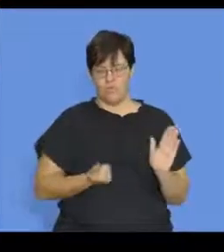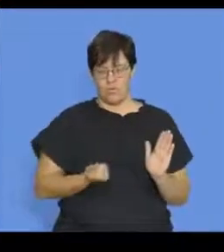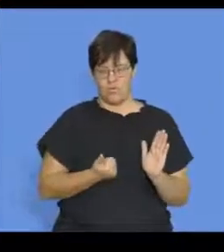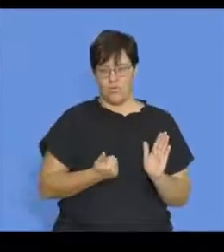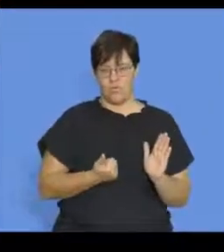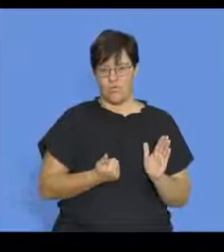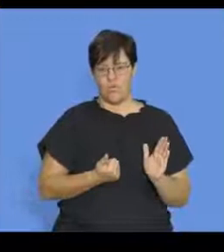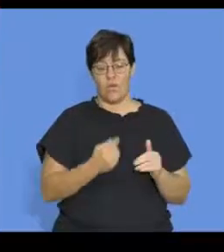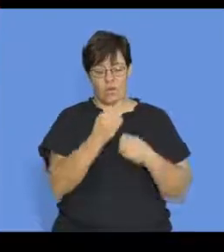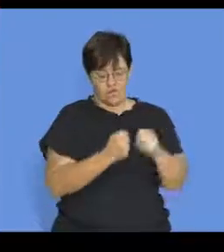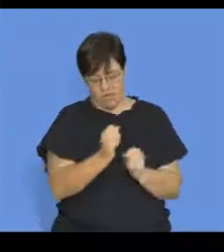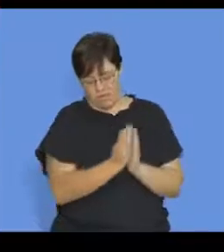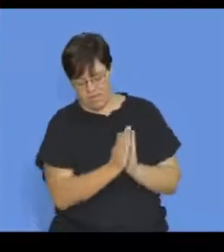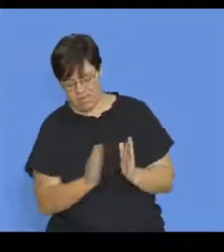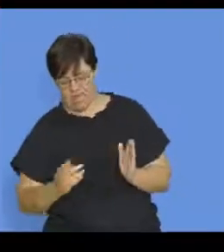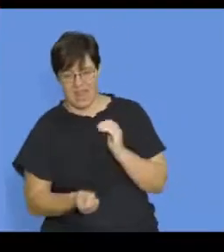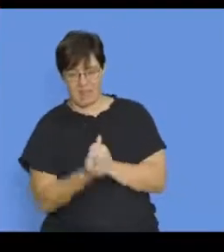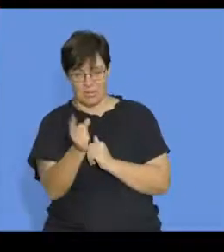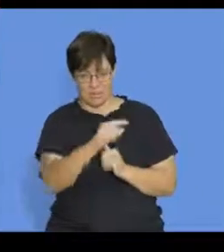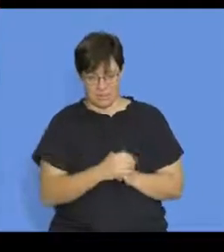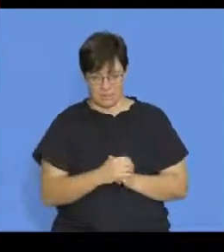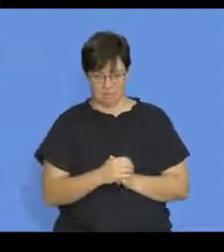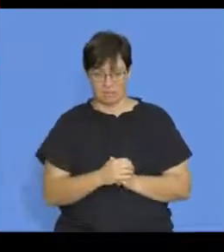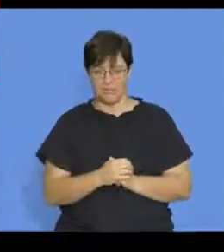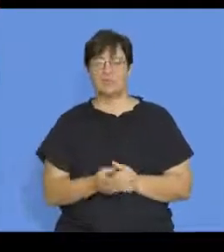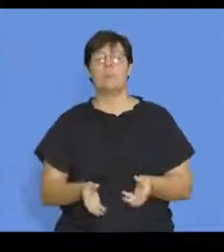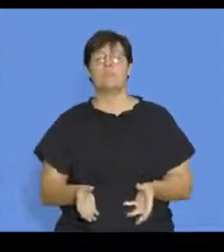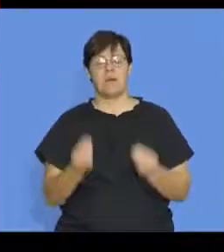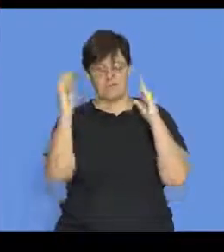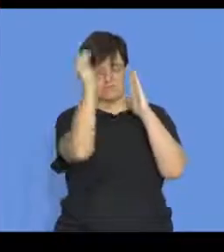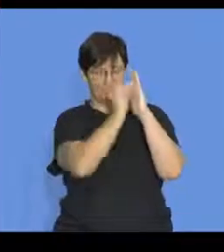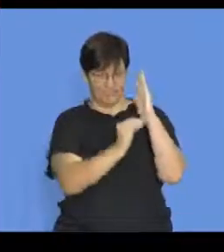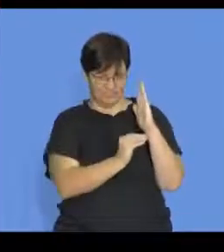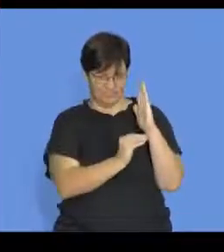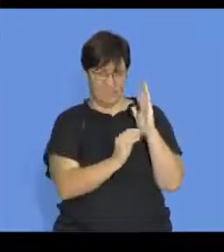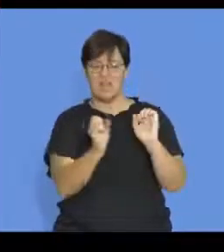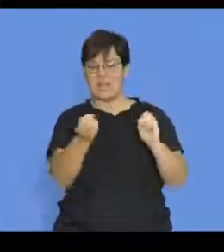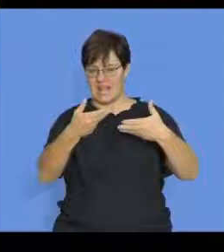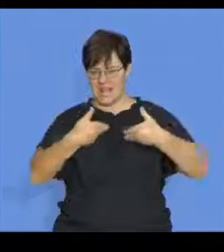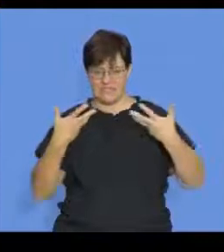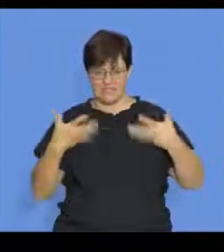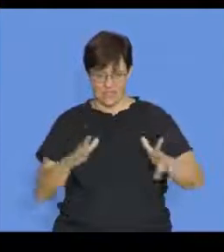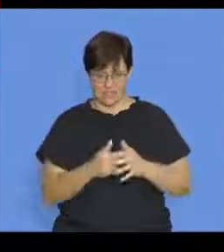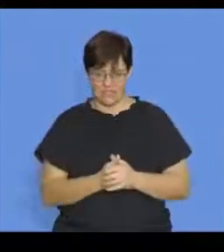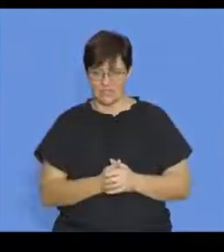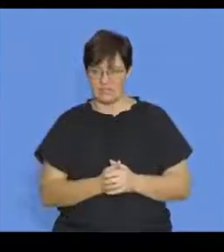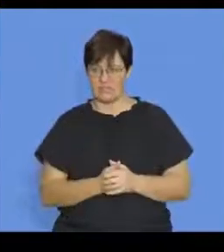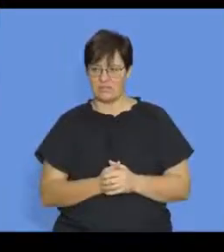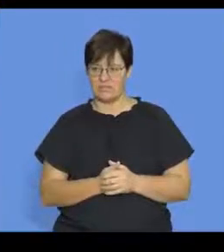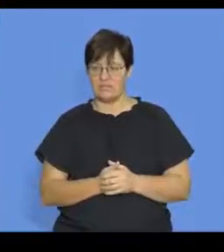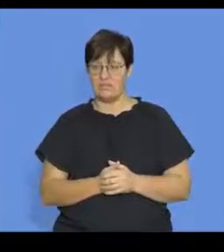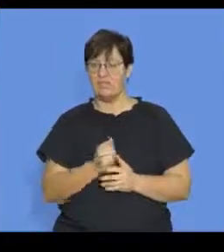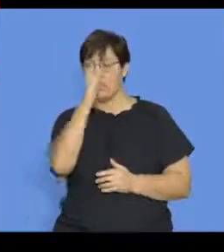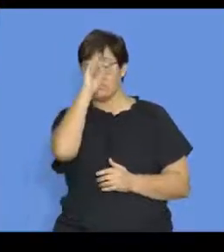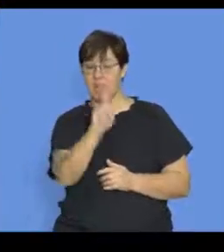what he has taken in the financial year. Okay, so we've got that record that is given to